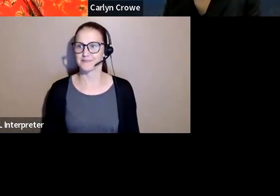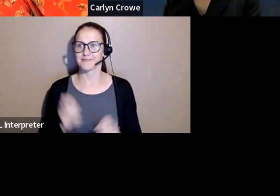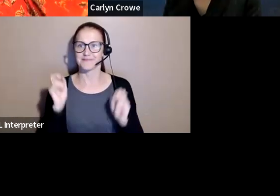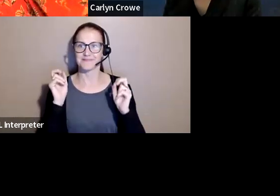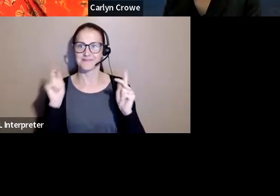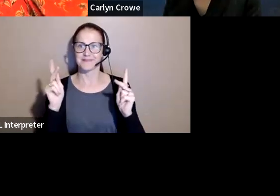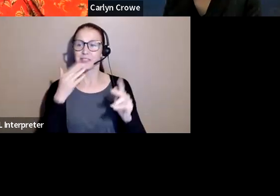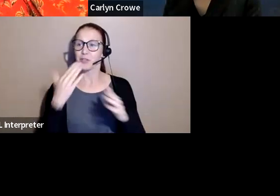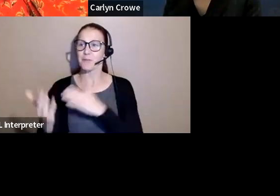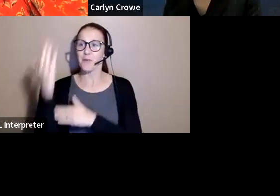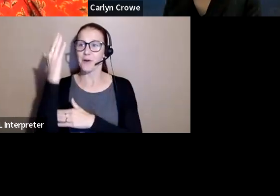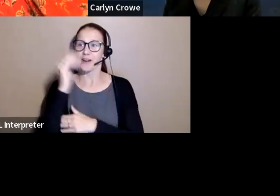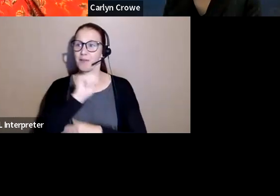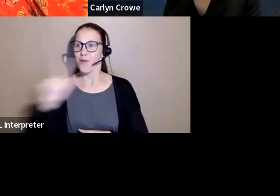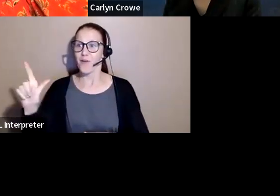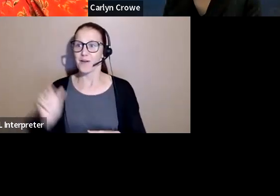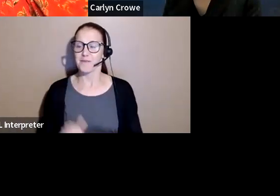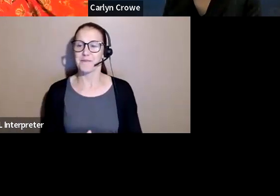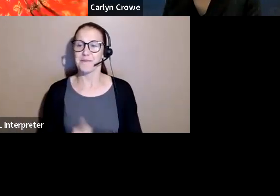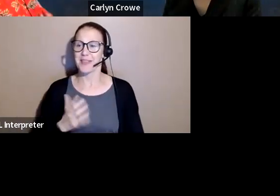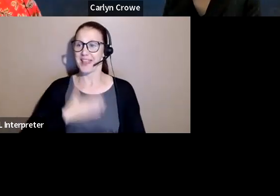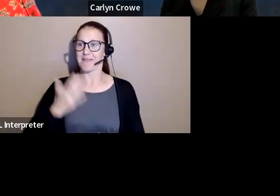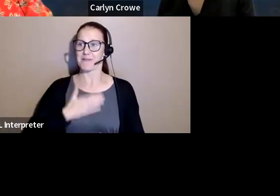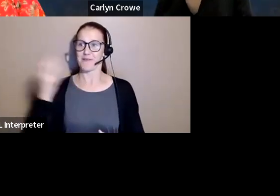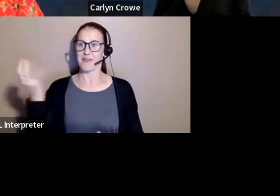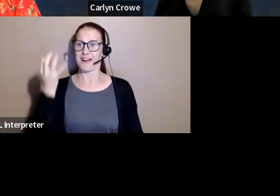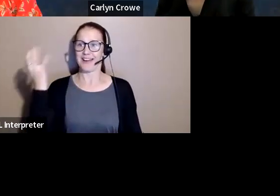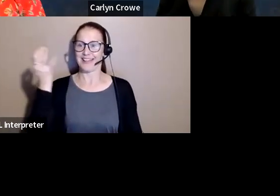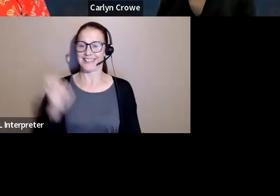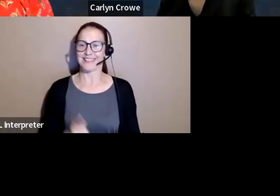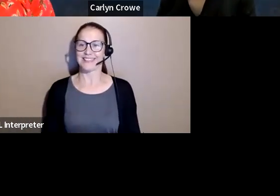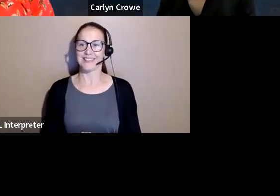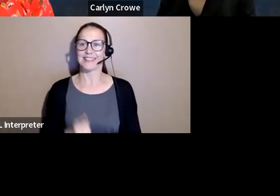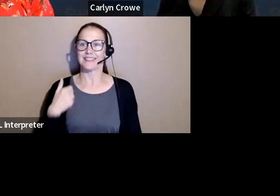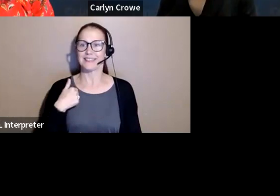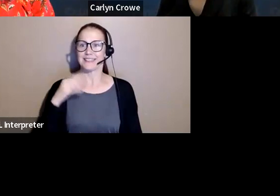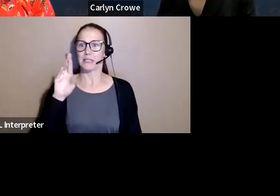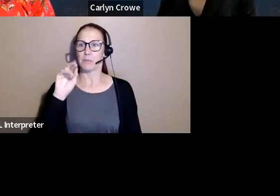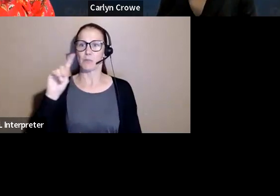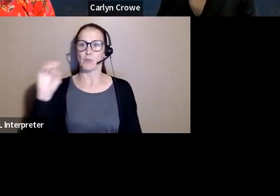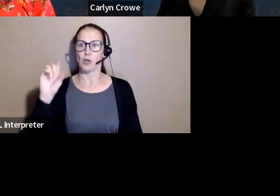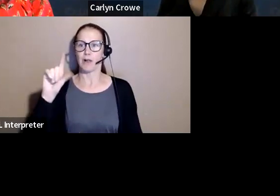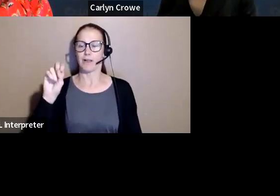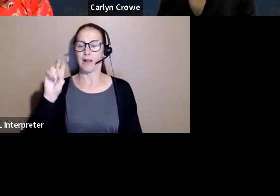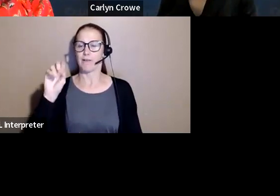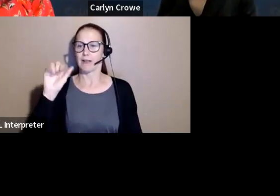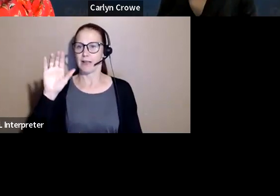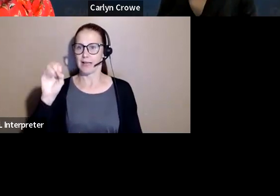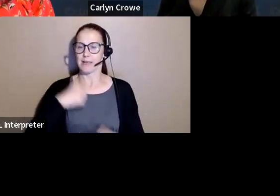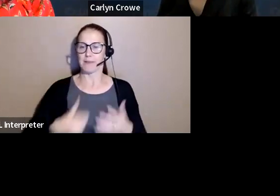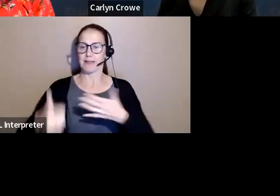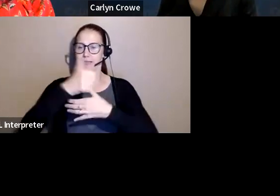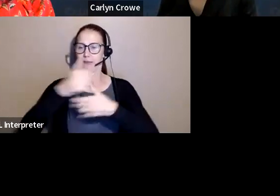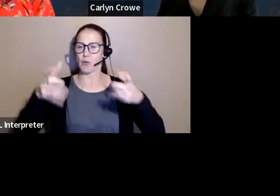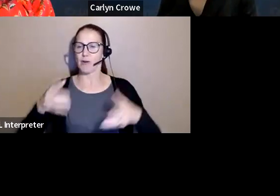Okay. Well, good morning, everybody. Happy Friday. This is Brooke Lovelace. I'm the Executive Director of the Iowa Developmental